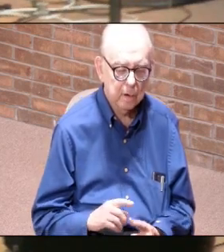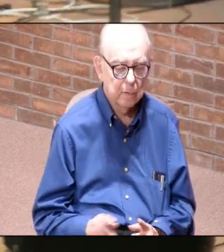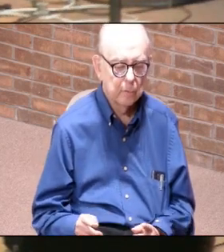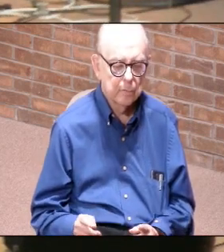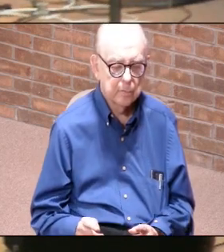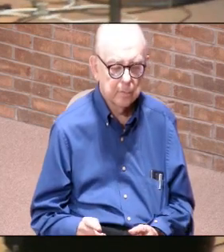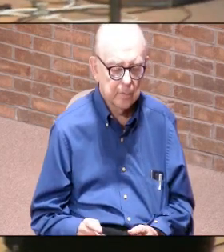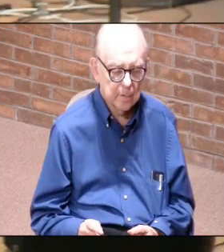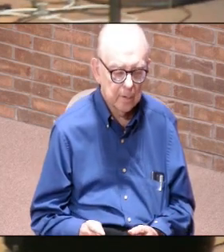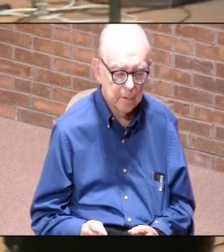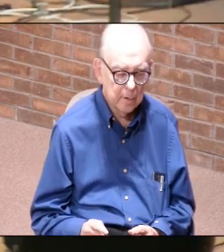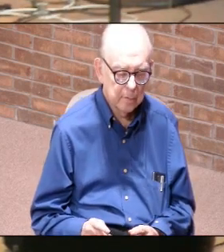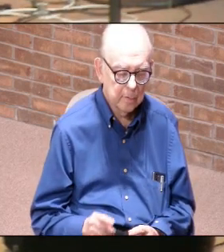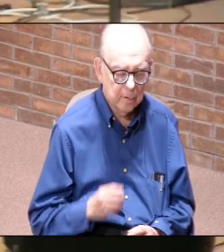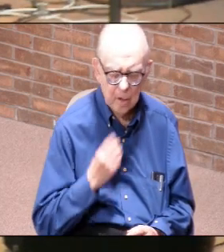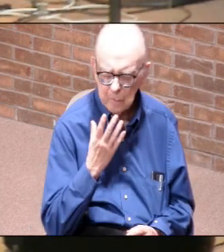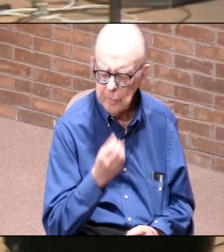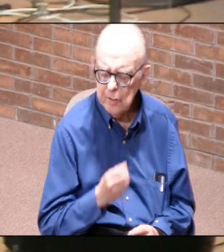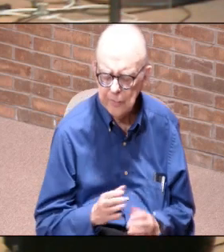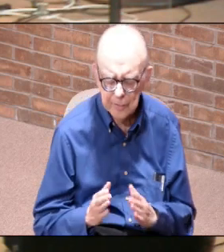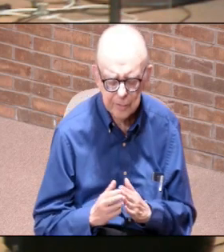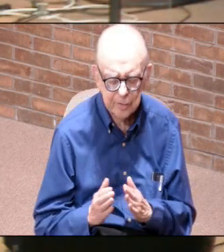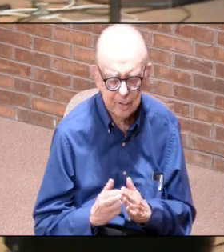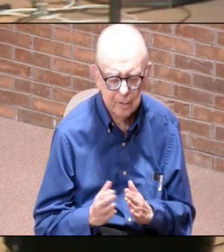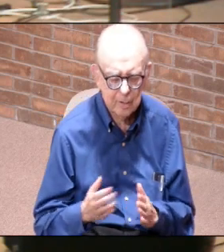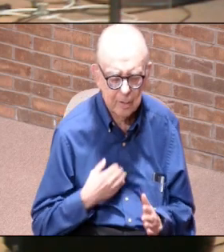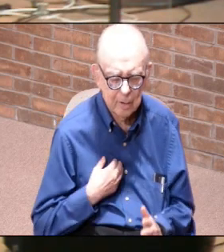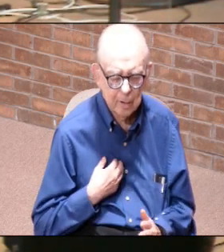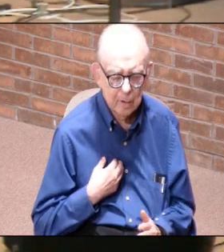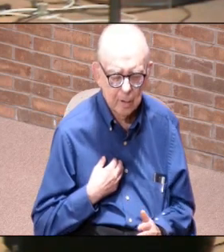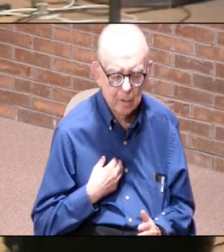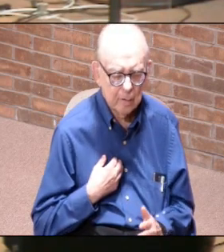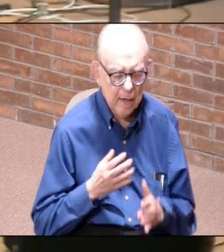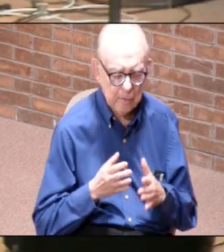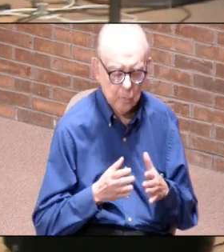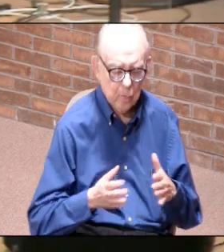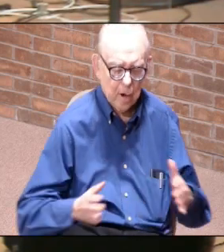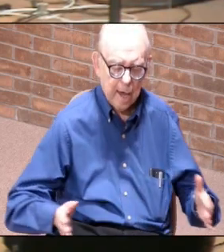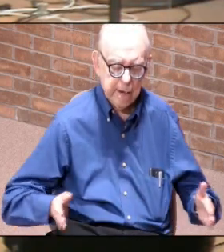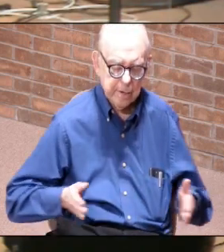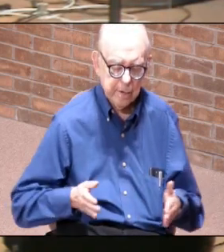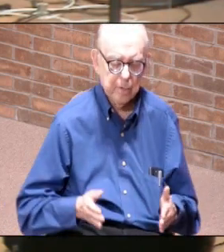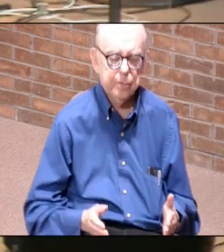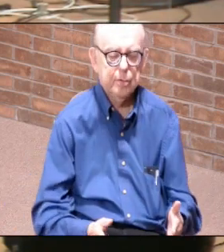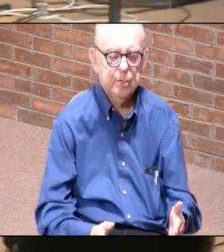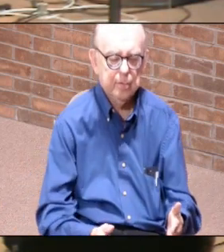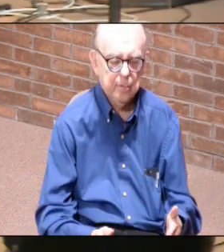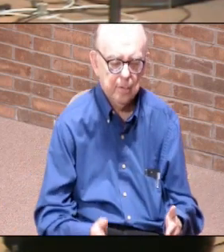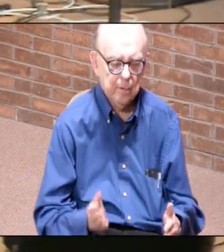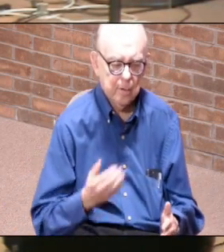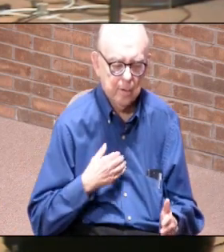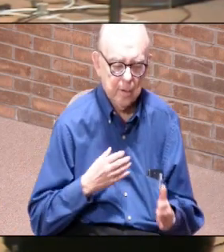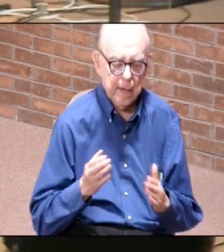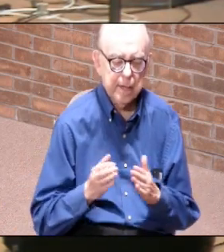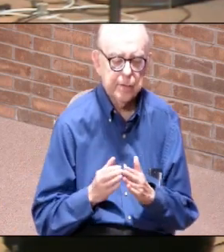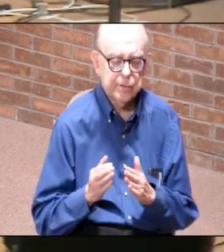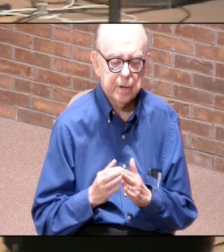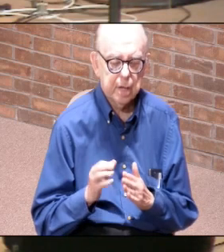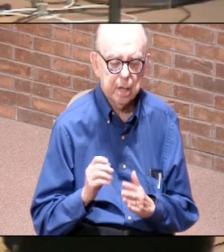But it was a beautiful city. It had wide boulevards. It had city